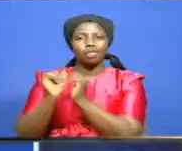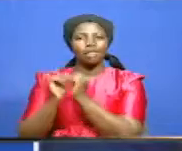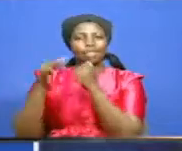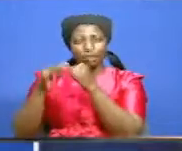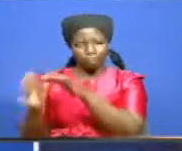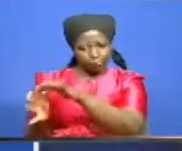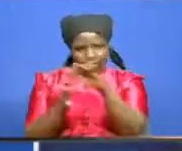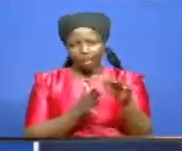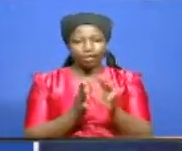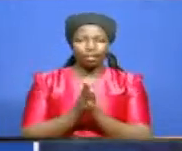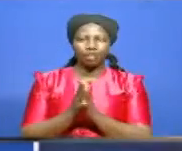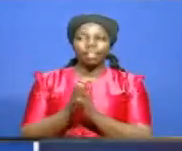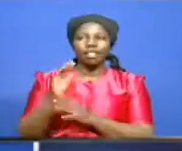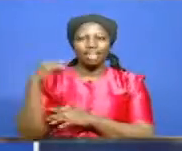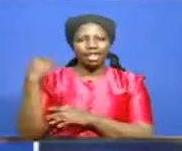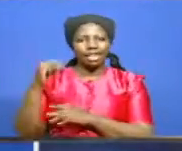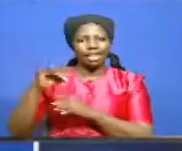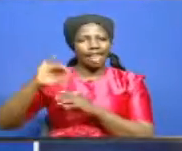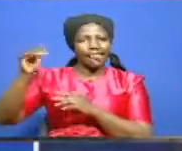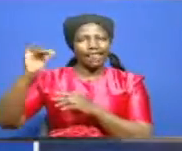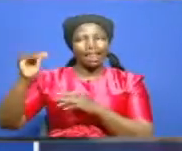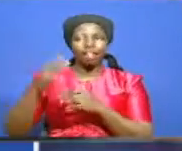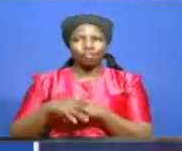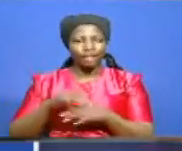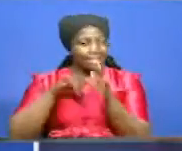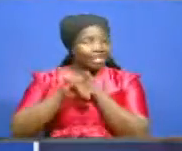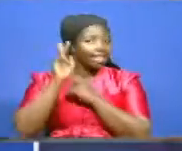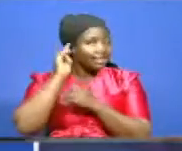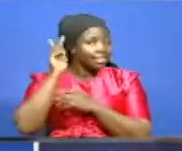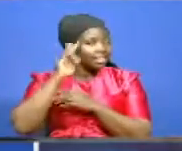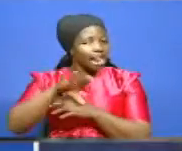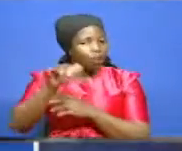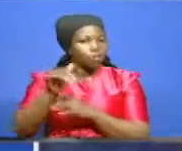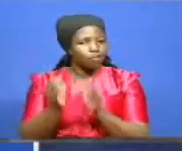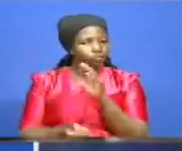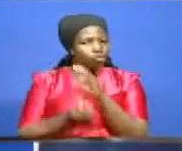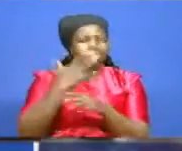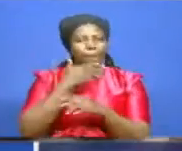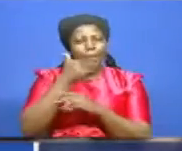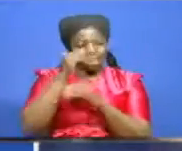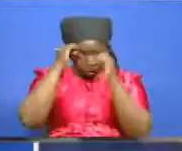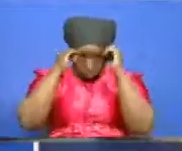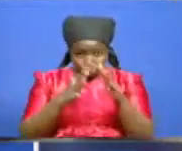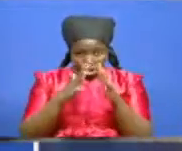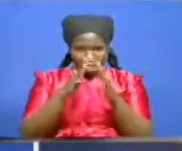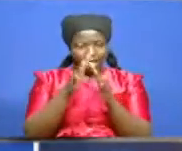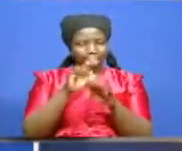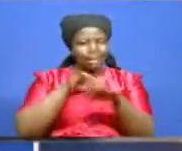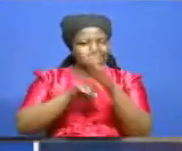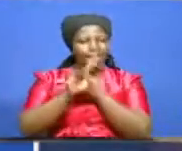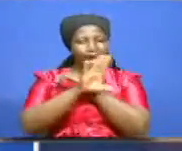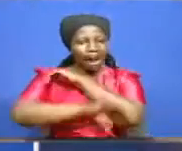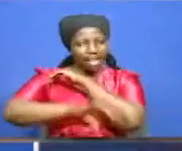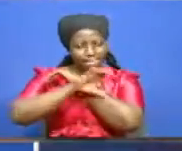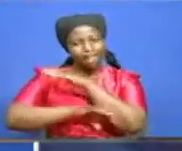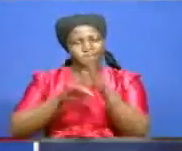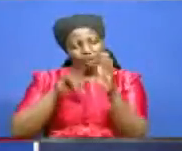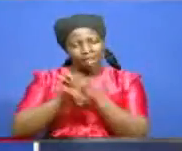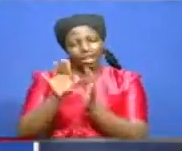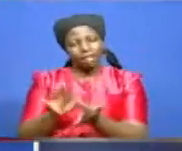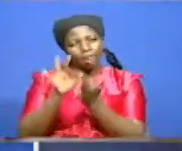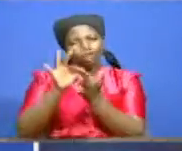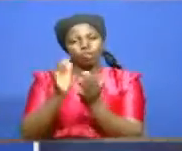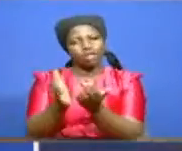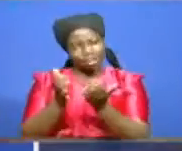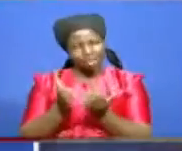Set Green Hill Academy in Kisii County produced the best student nationally in the special needs category, Brandon